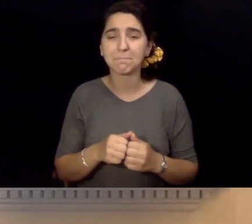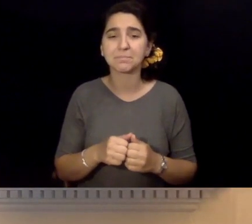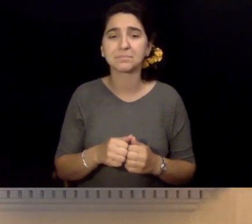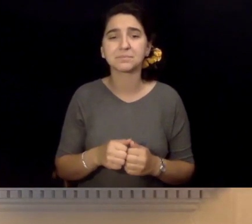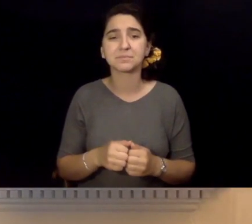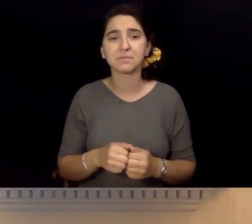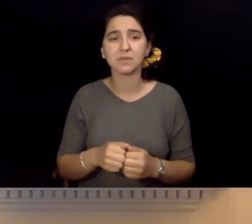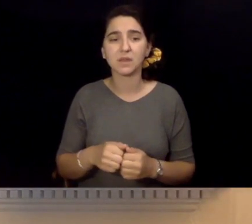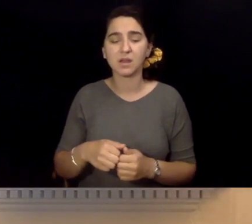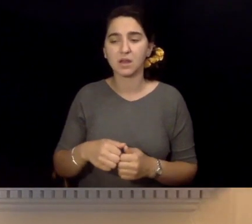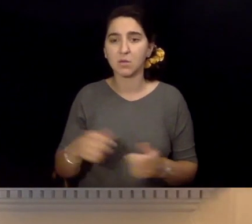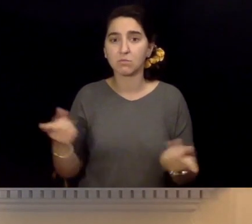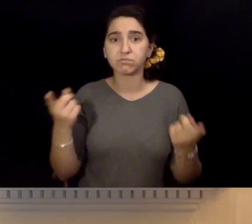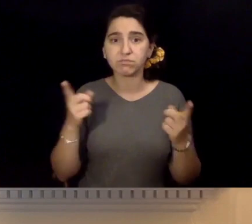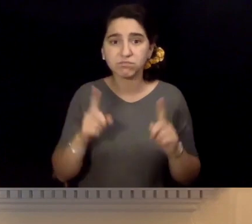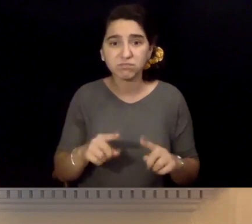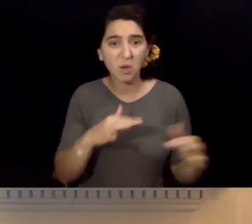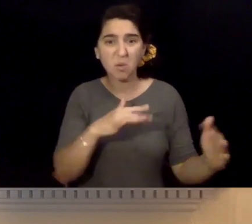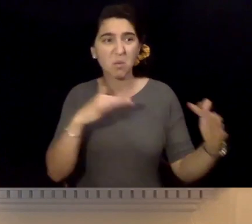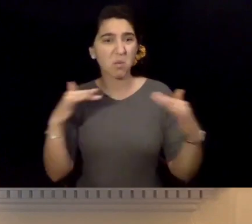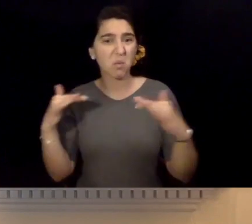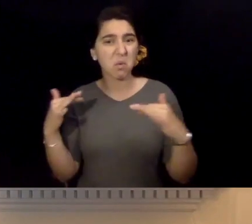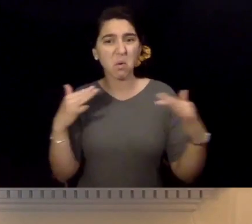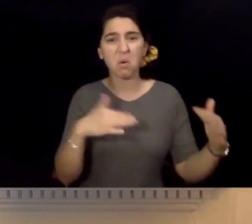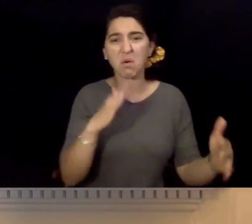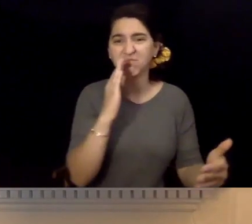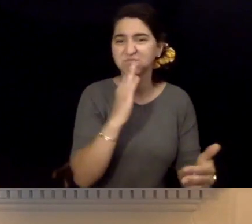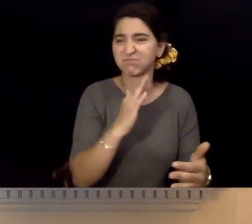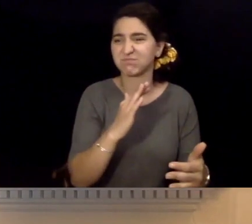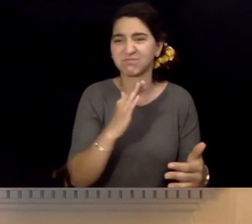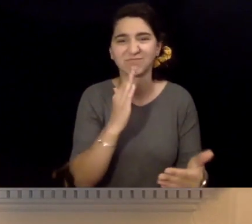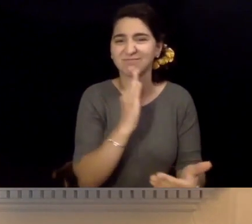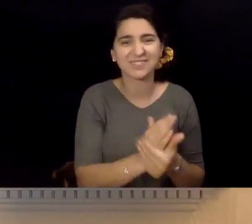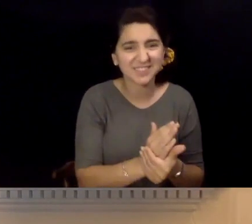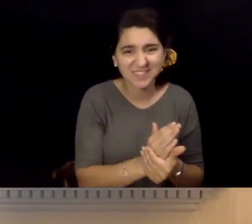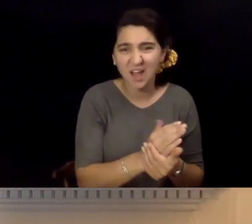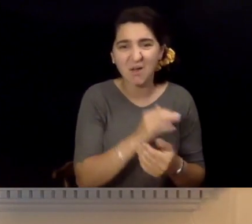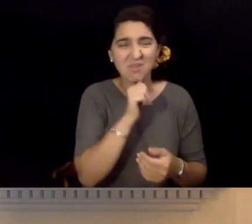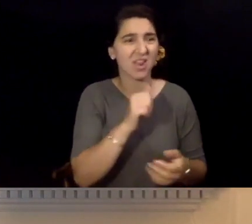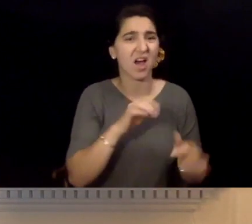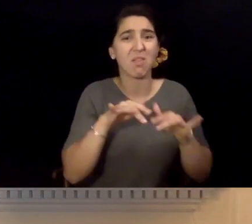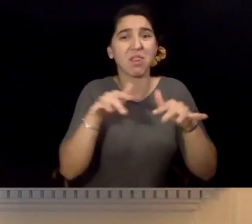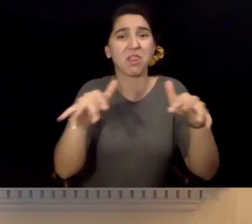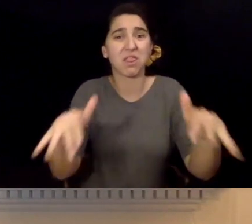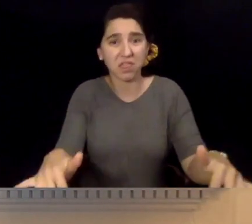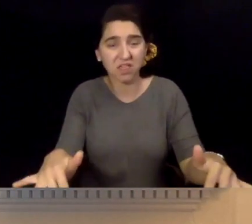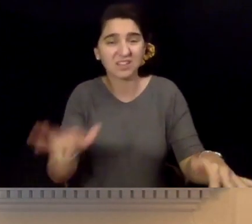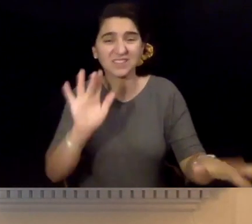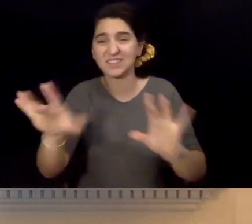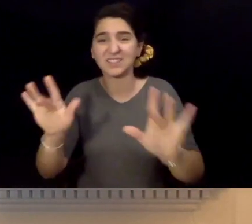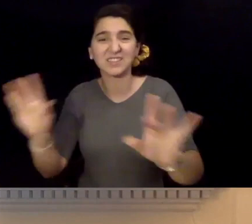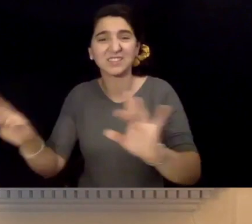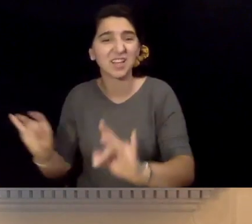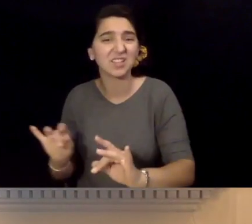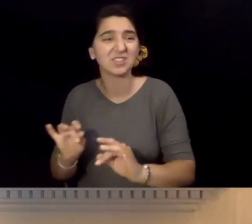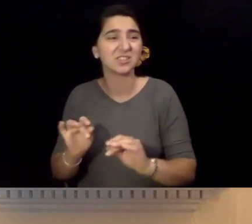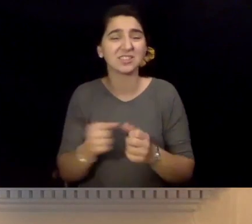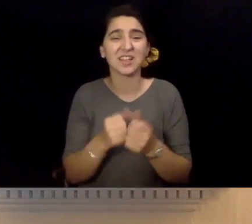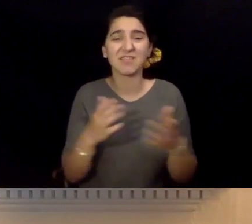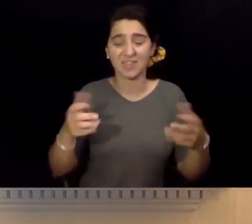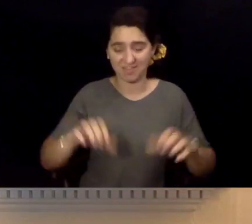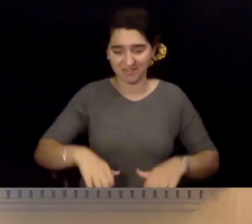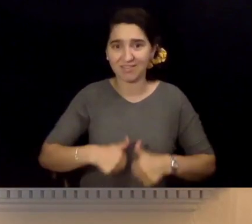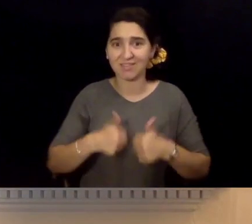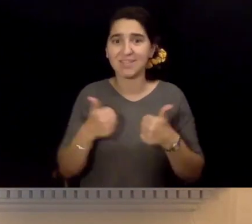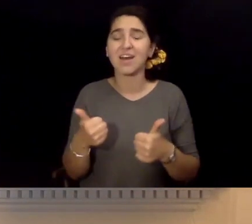and study war no more, when the surplus of war led by greed and deception won't spill into our streets, where swords